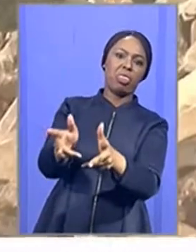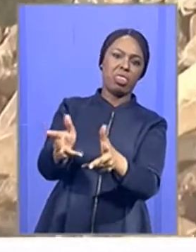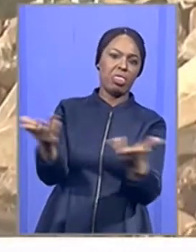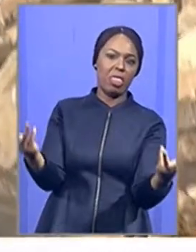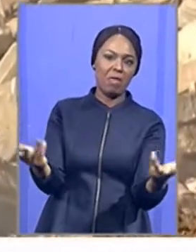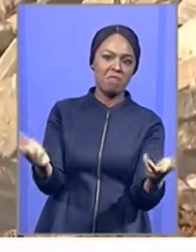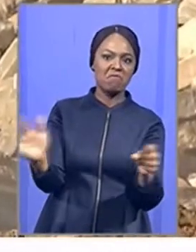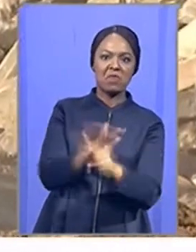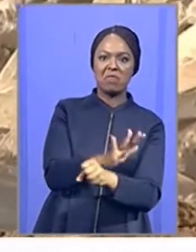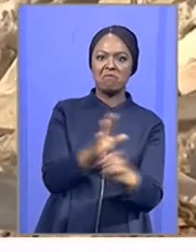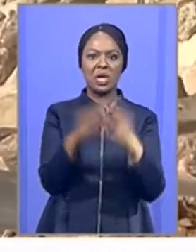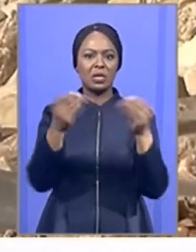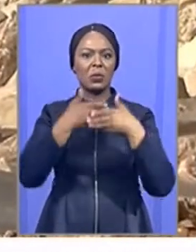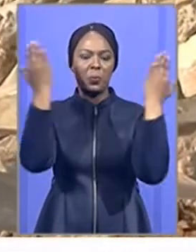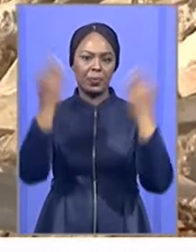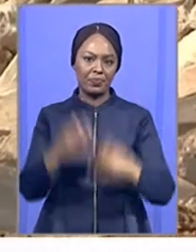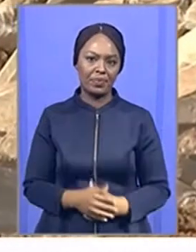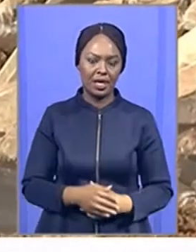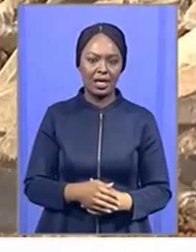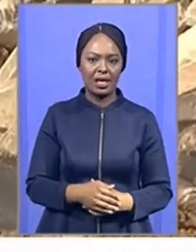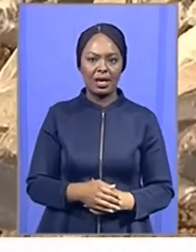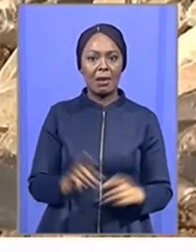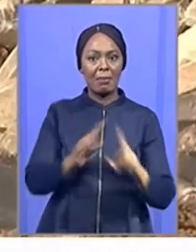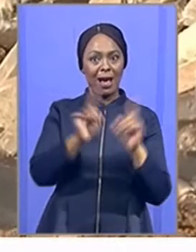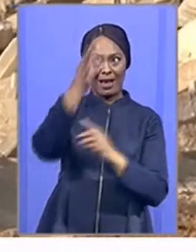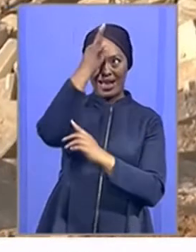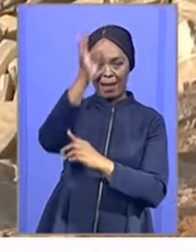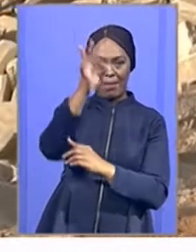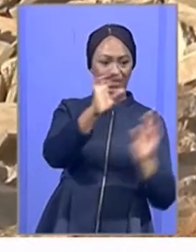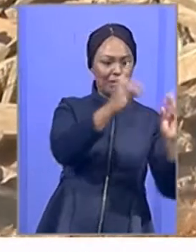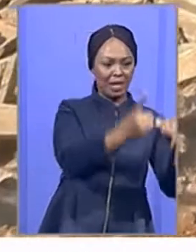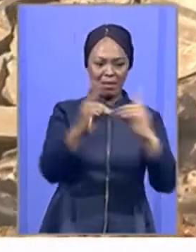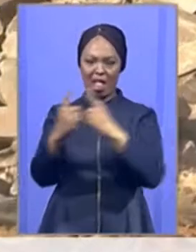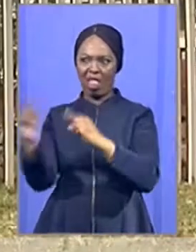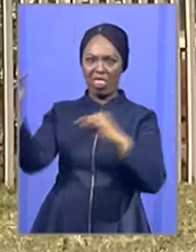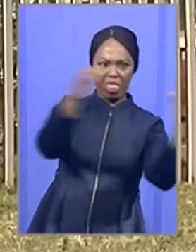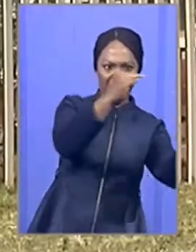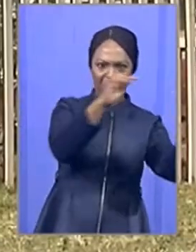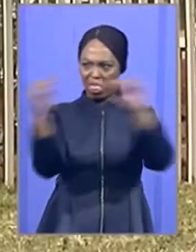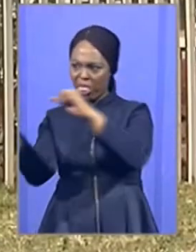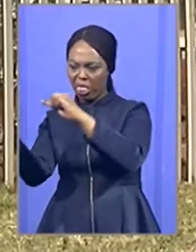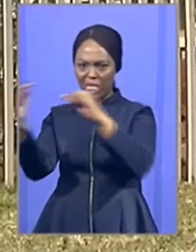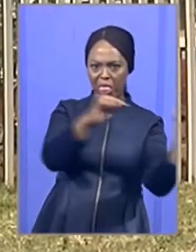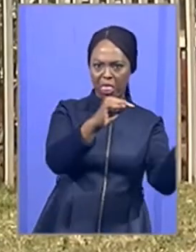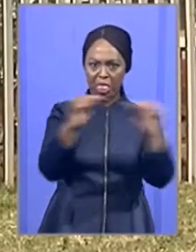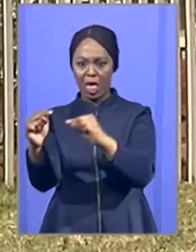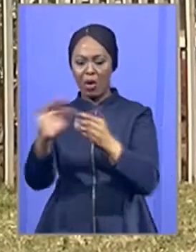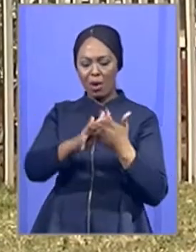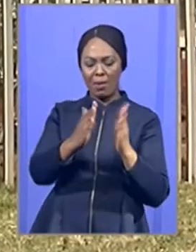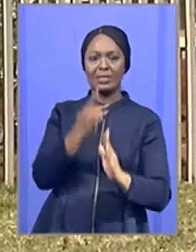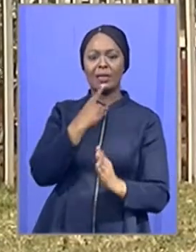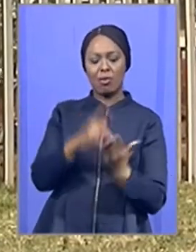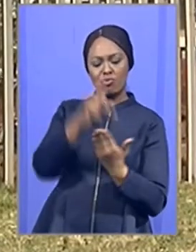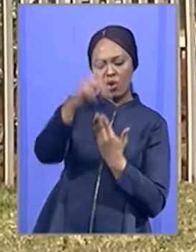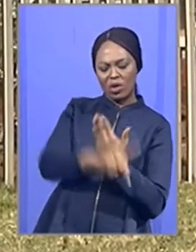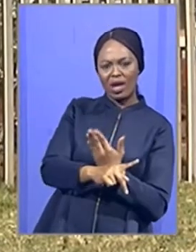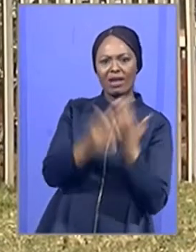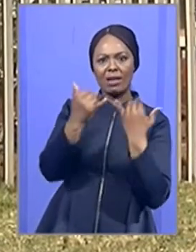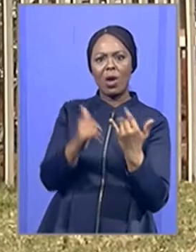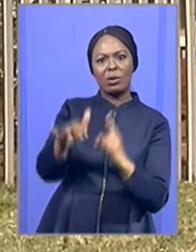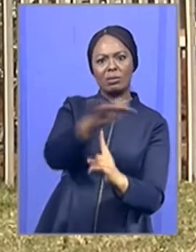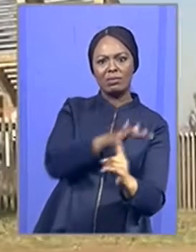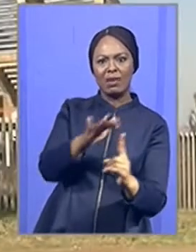incomplete. Le fa gone batlhankela ba puso ba supana ka menwana, baagi ba re projeke eno e thusitse gape le go kgaotsa lefelo leno